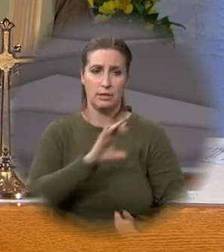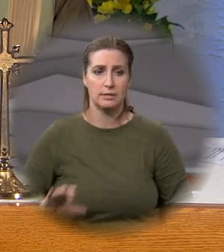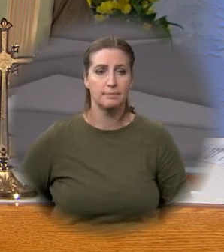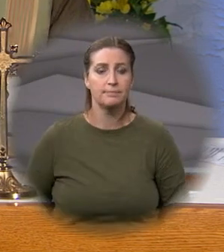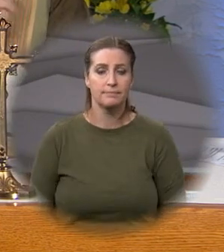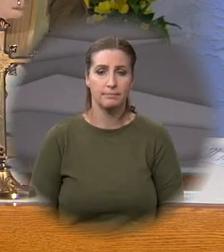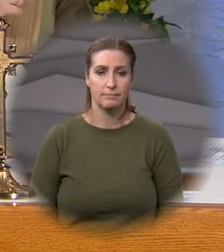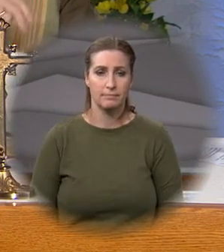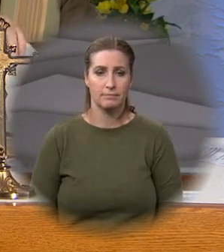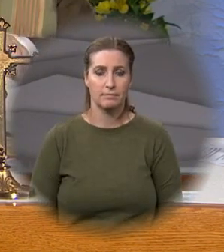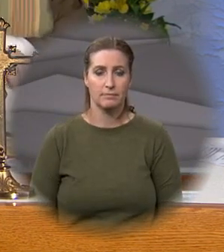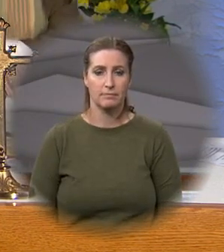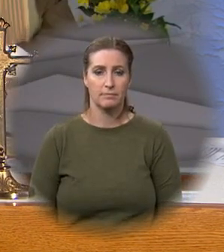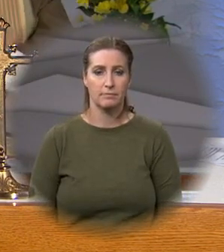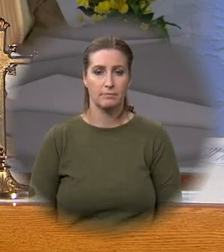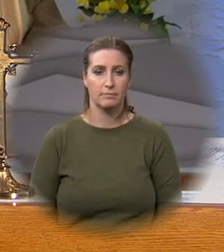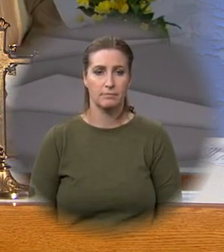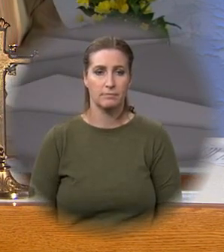Jesus Christ.